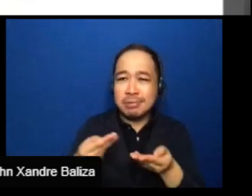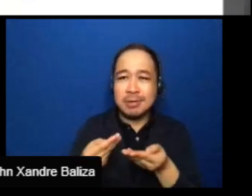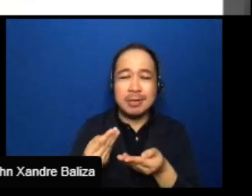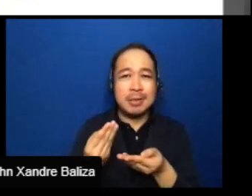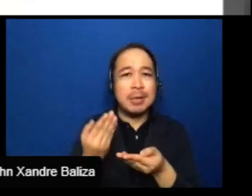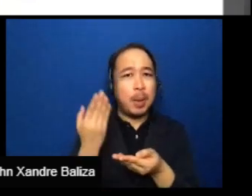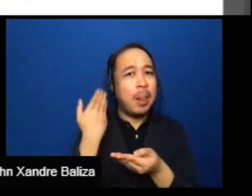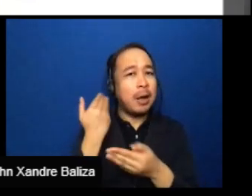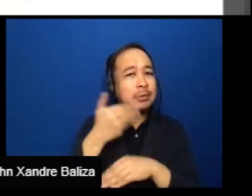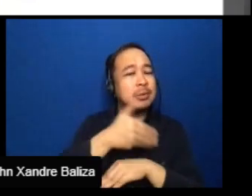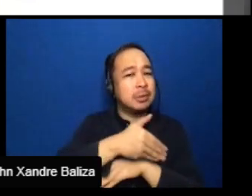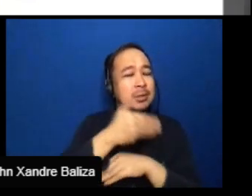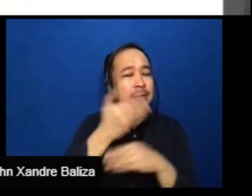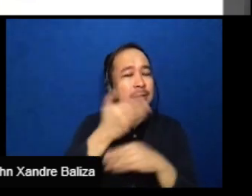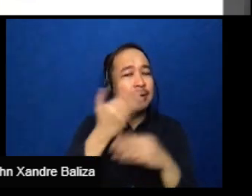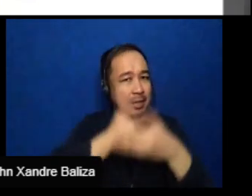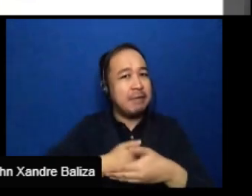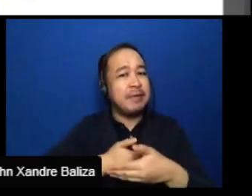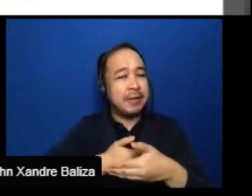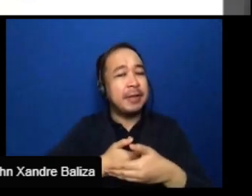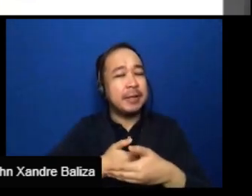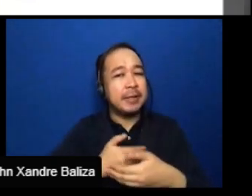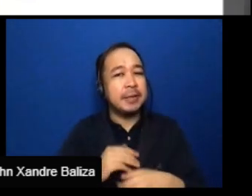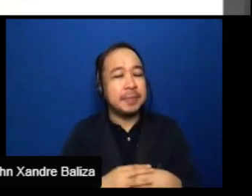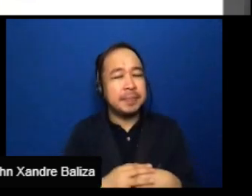evening, and then